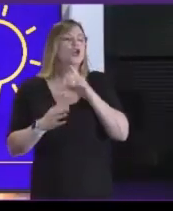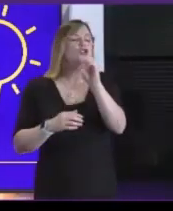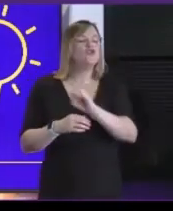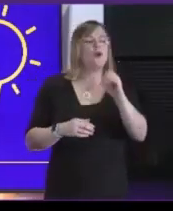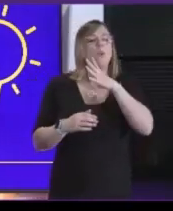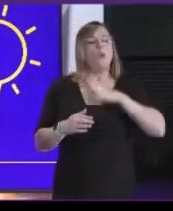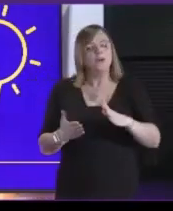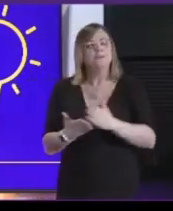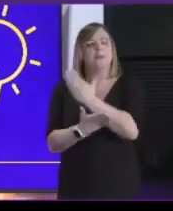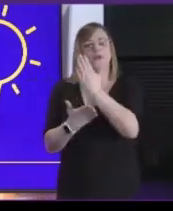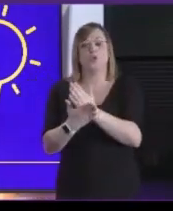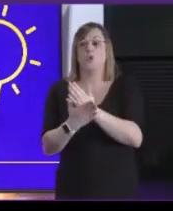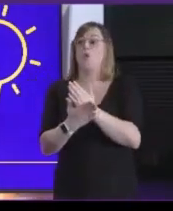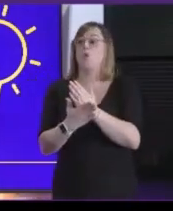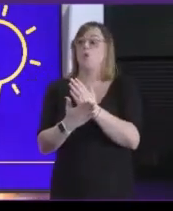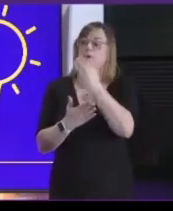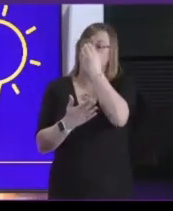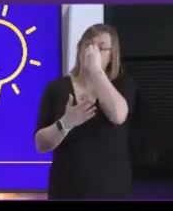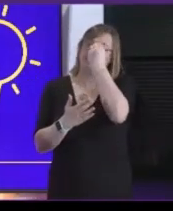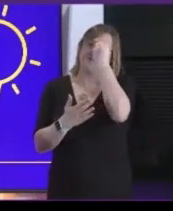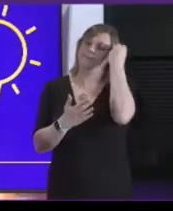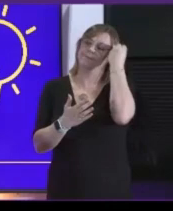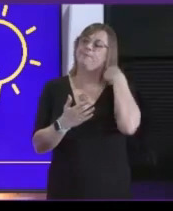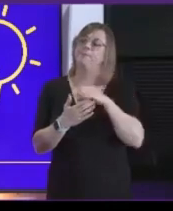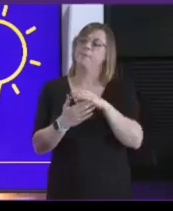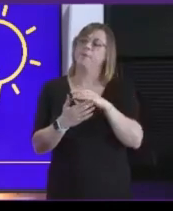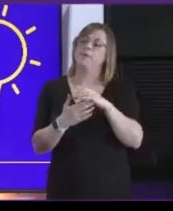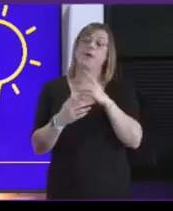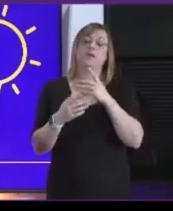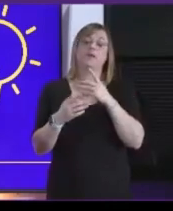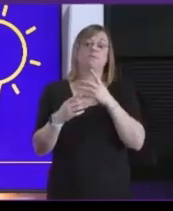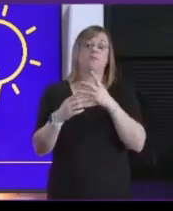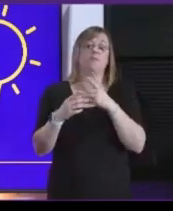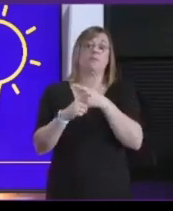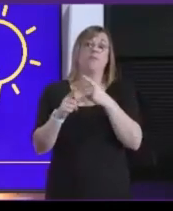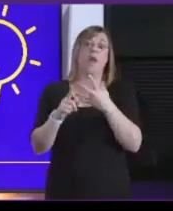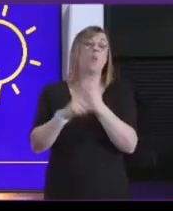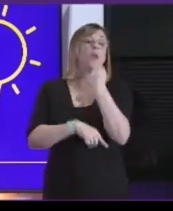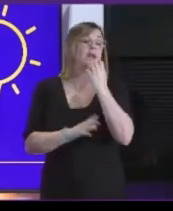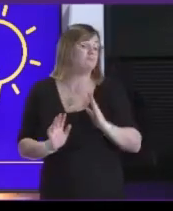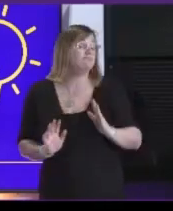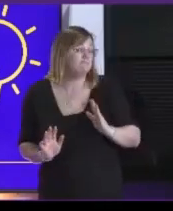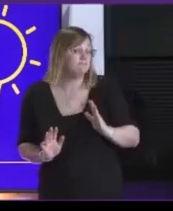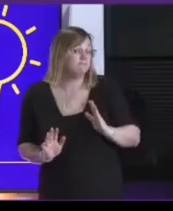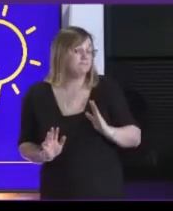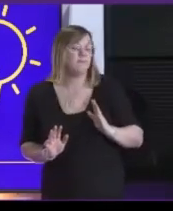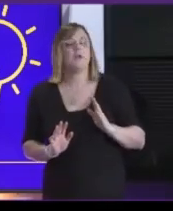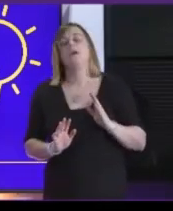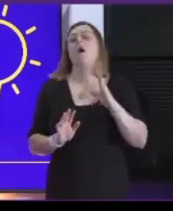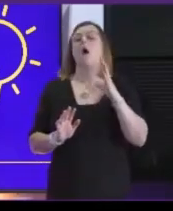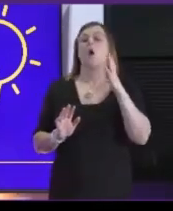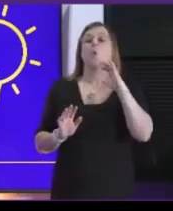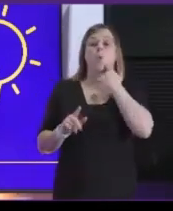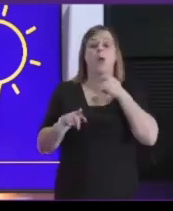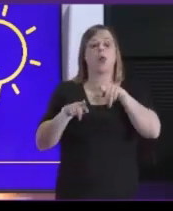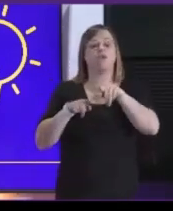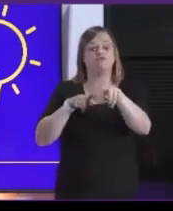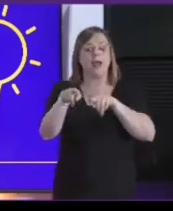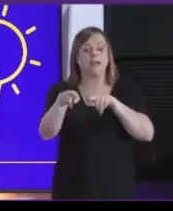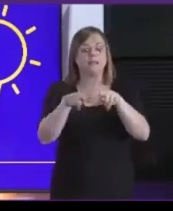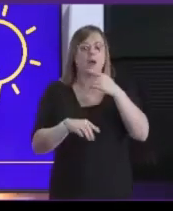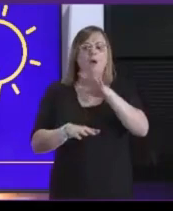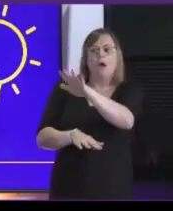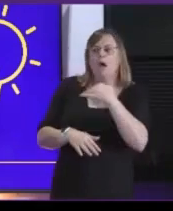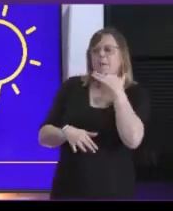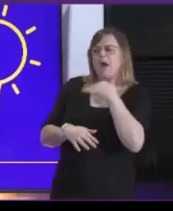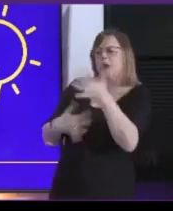make sure that Europe is winning the game, if you will. And we will do that by raising the floor and saying, hey, US has